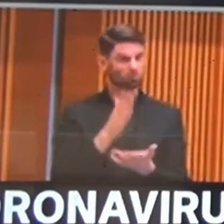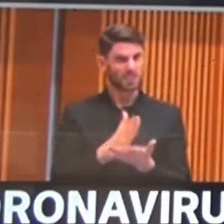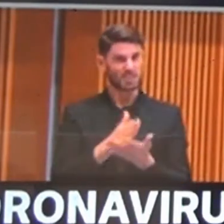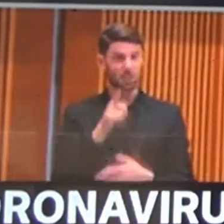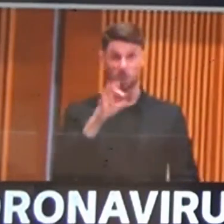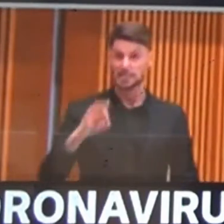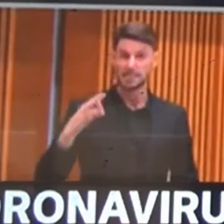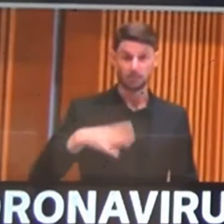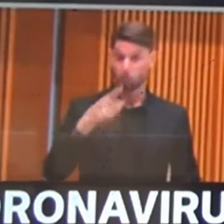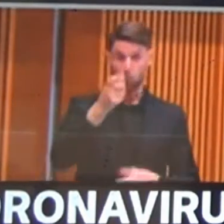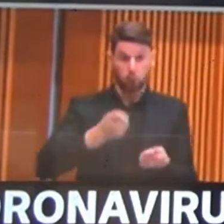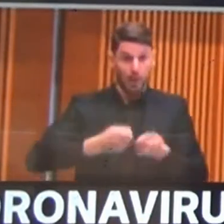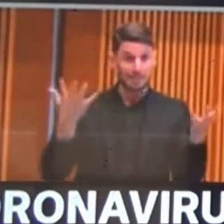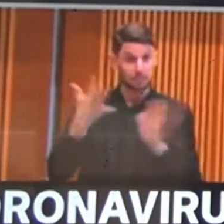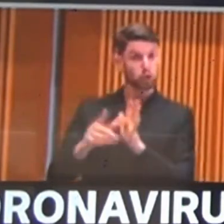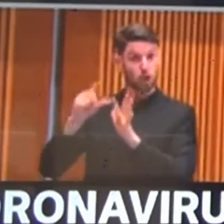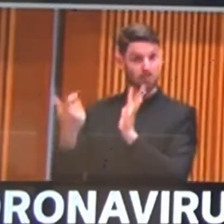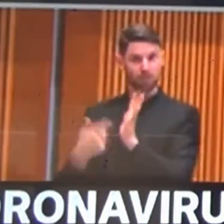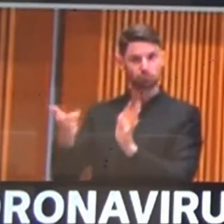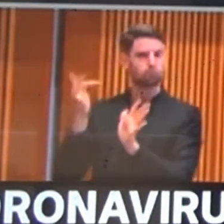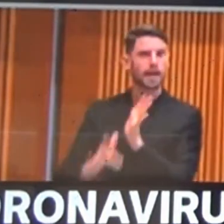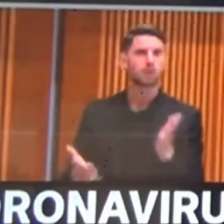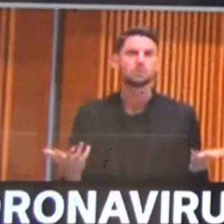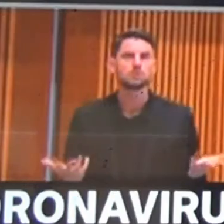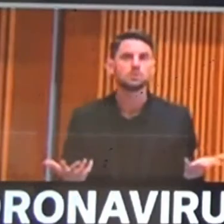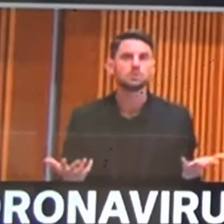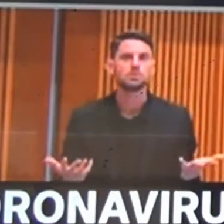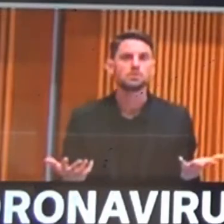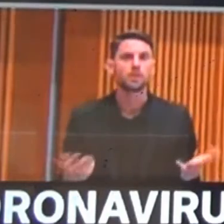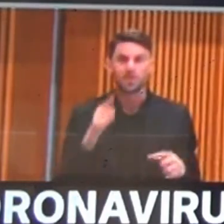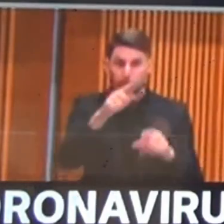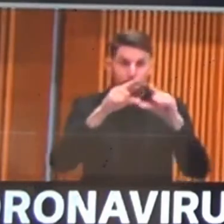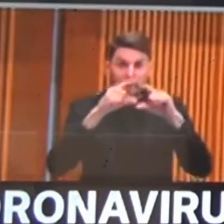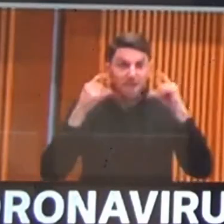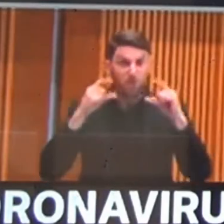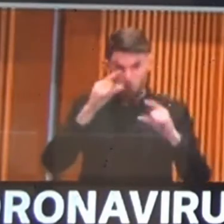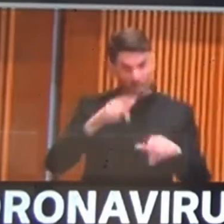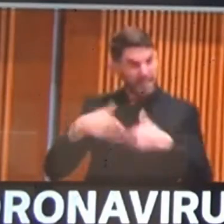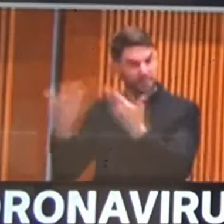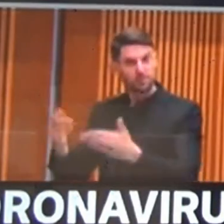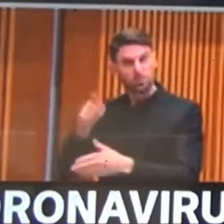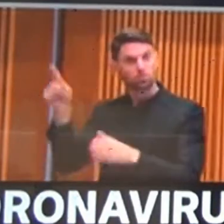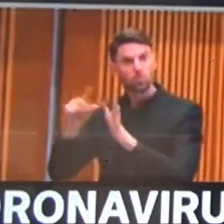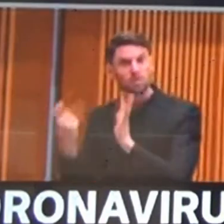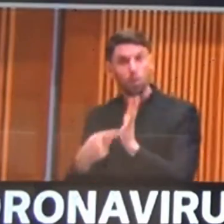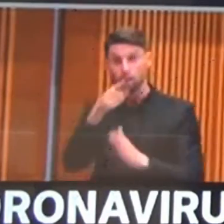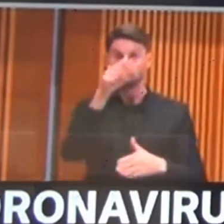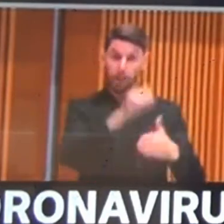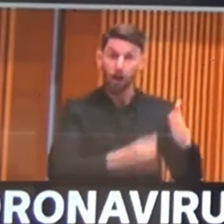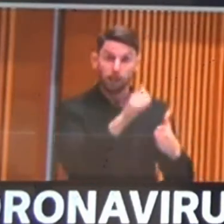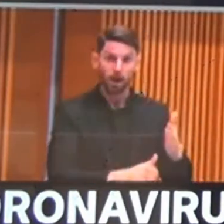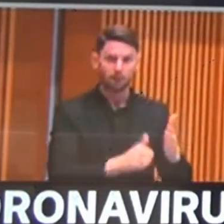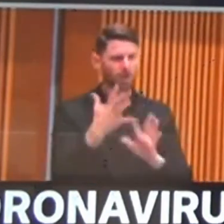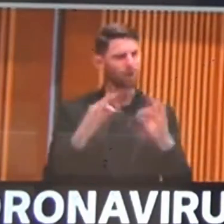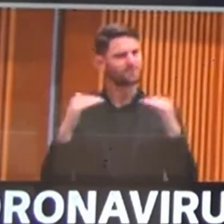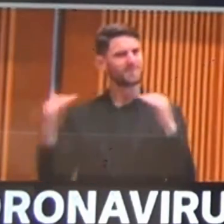inordinate waste of valuable resources. They're the masks that potentially could be used in a healthcare setting and putting my